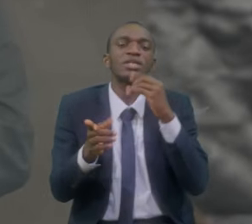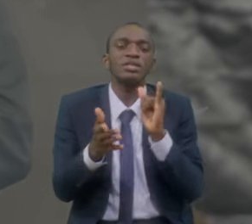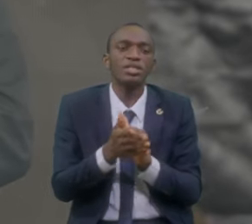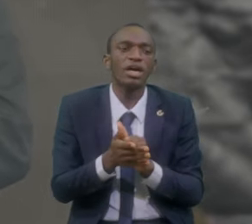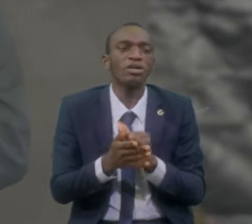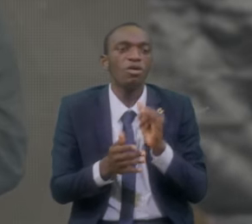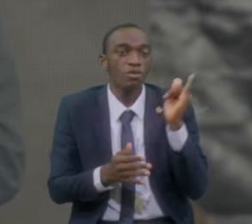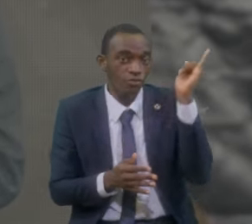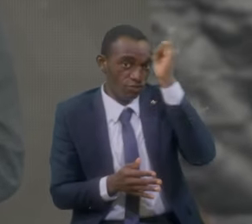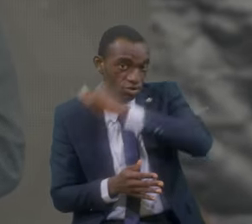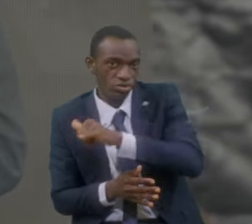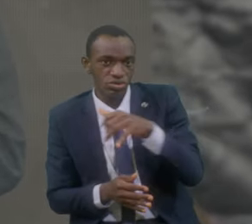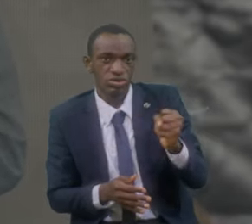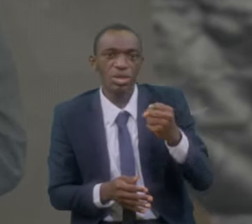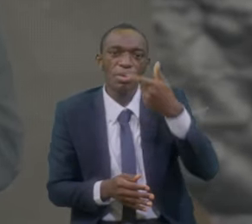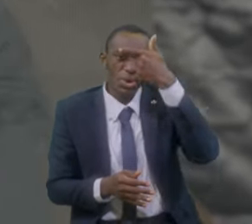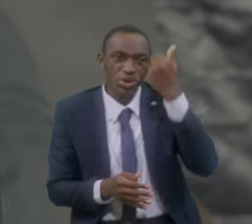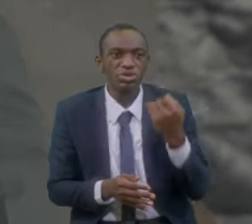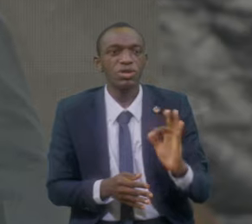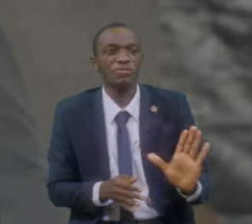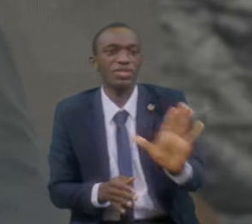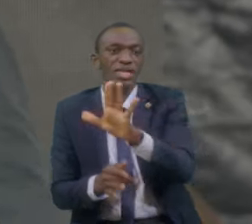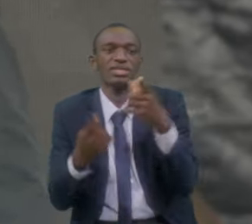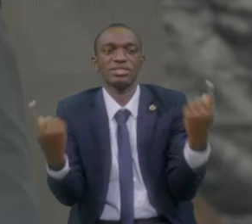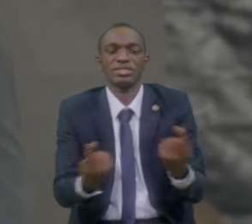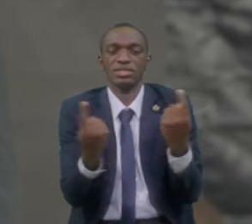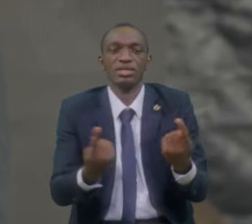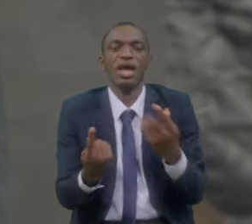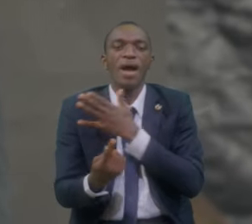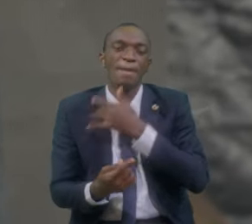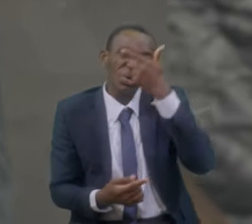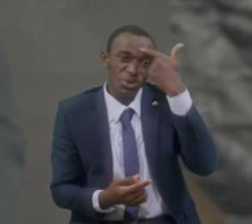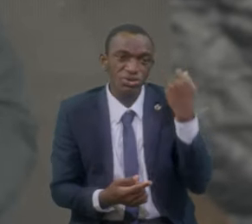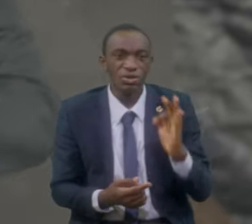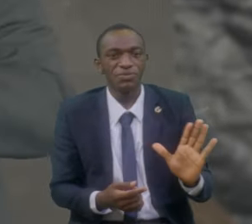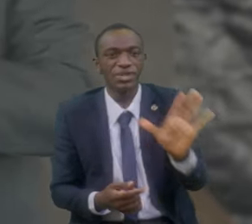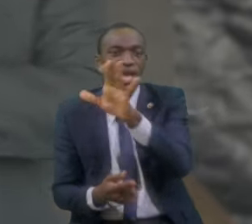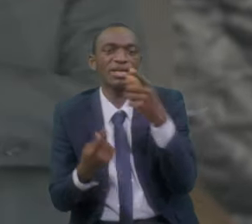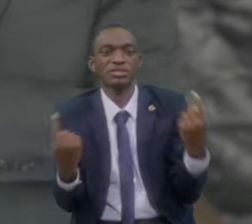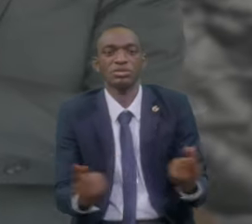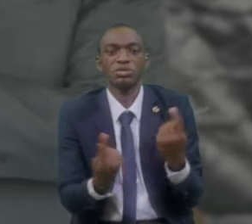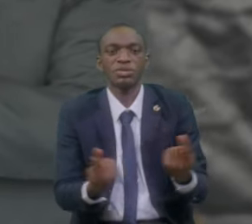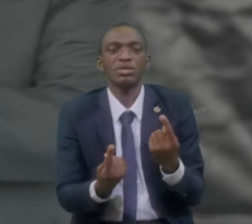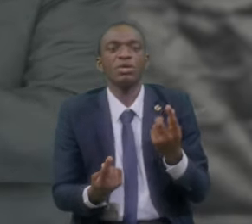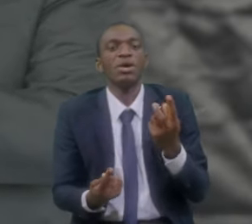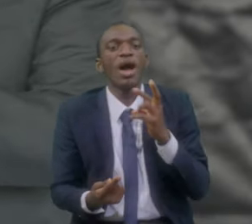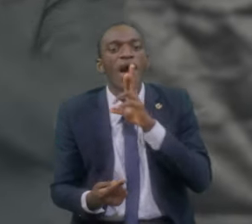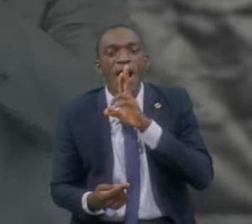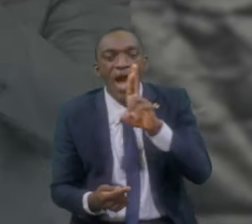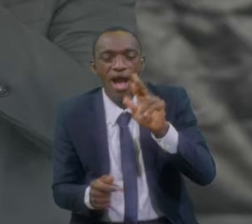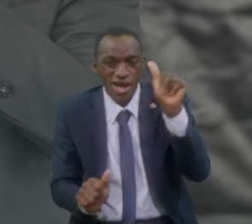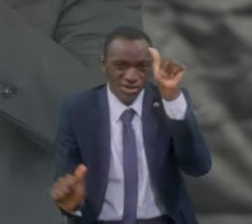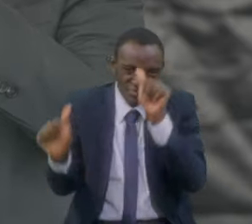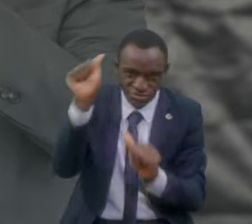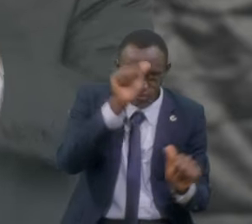of their transgression and because of their iniquities, they are afflicted.